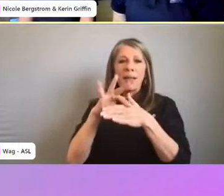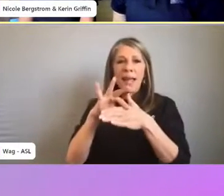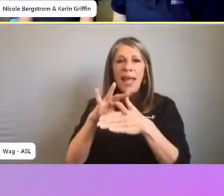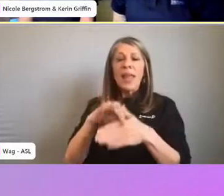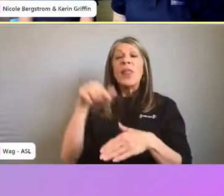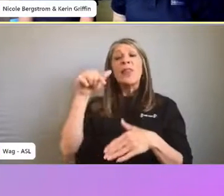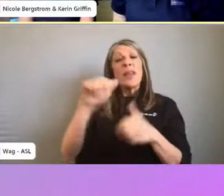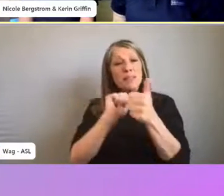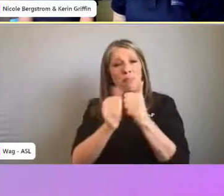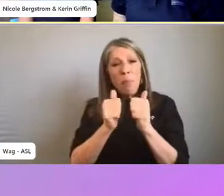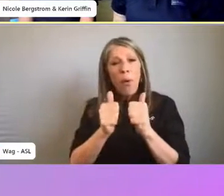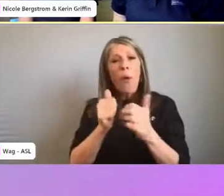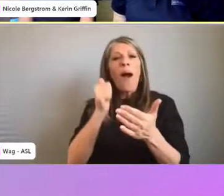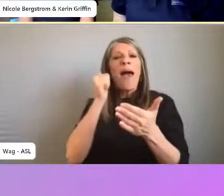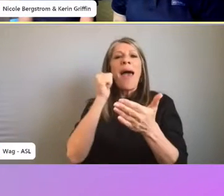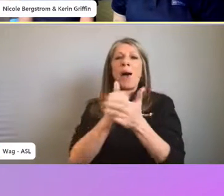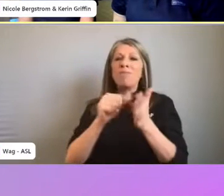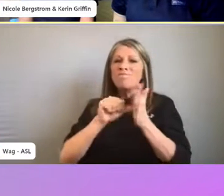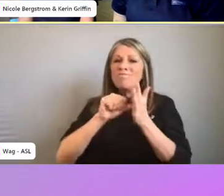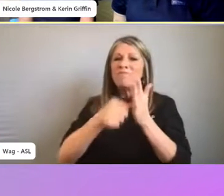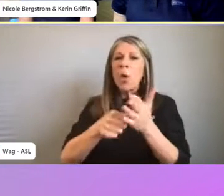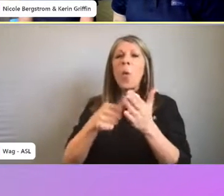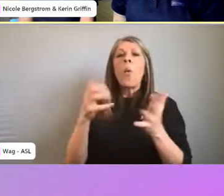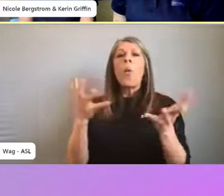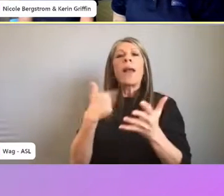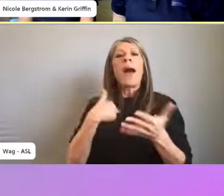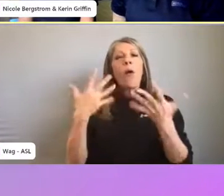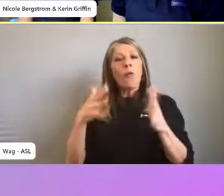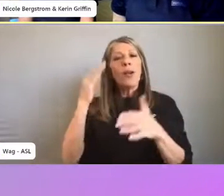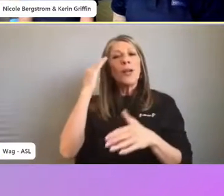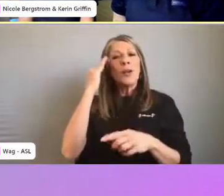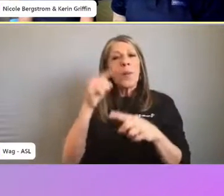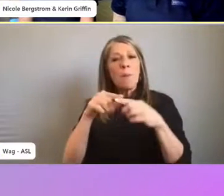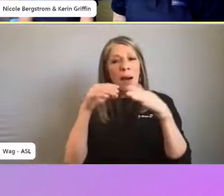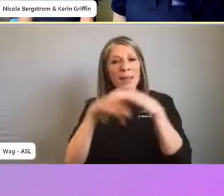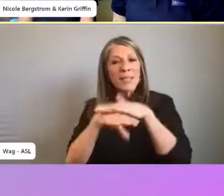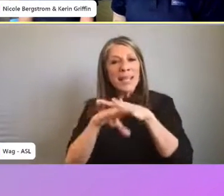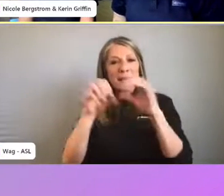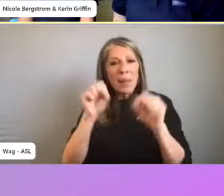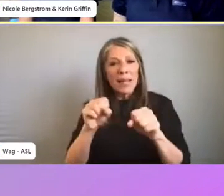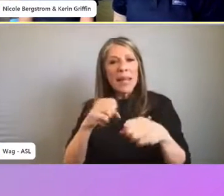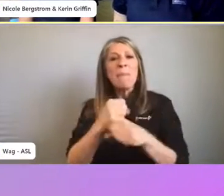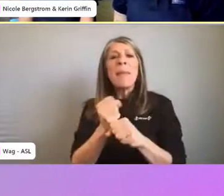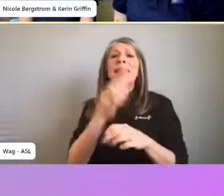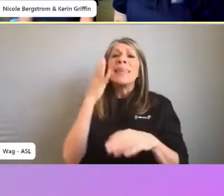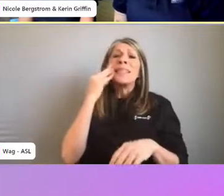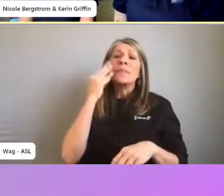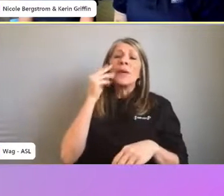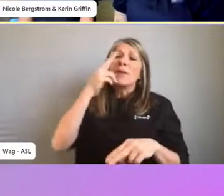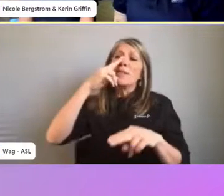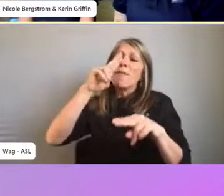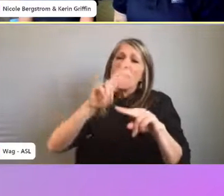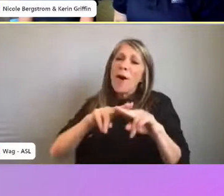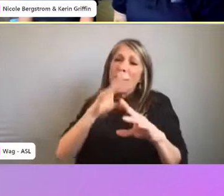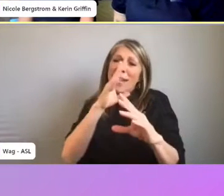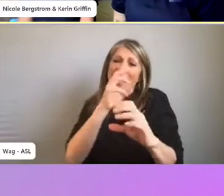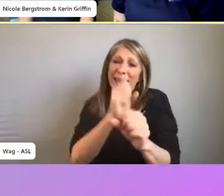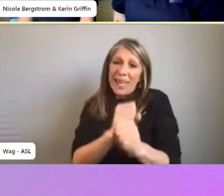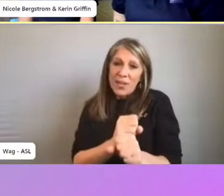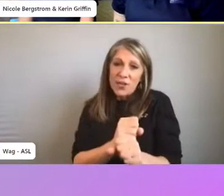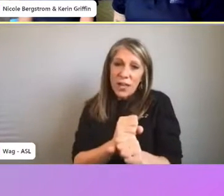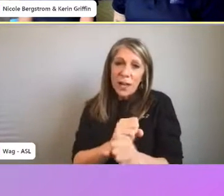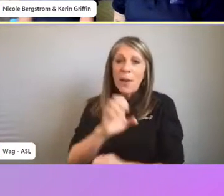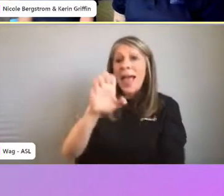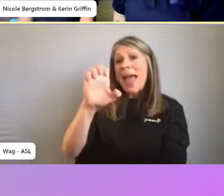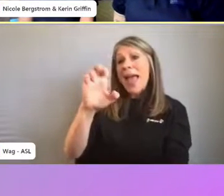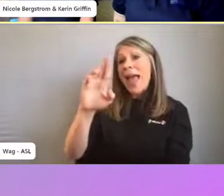Bowl helped reinforce what I already knew about accessibility, and it made the experience fun and engaging. Erica, one